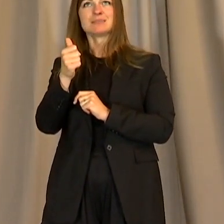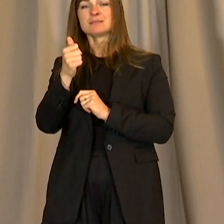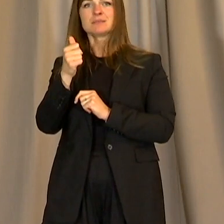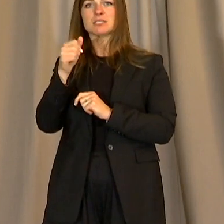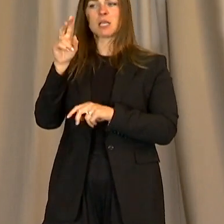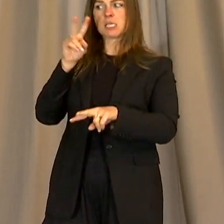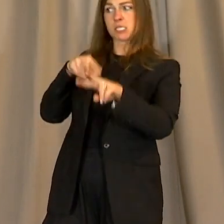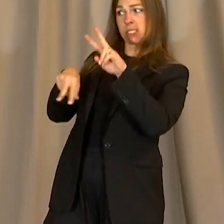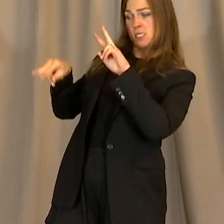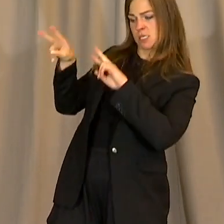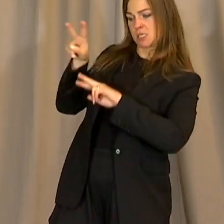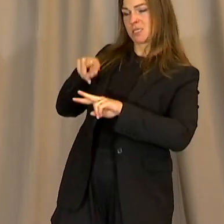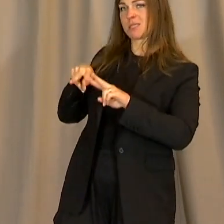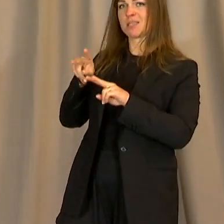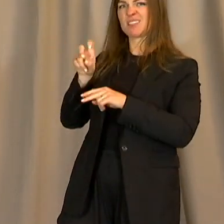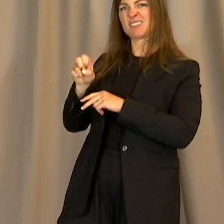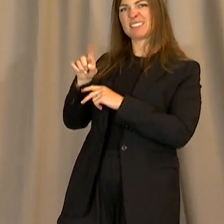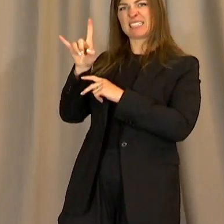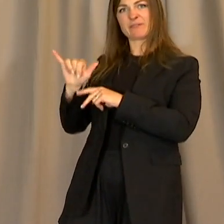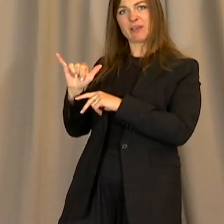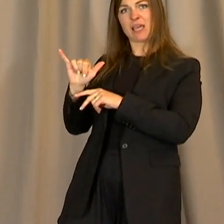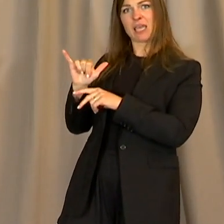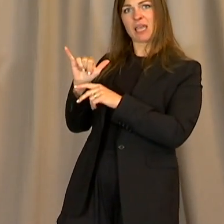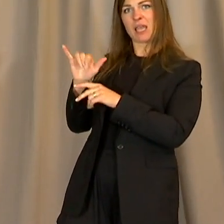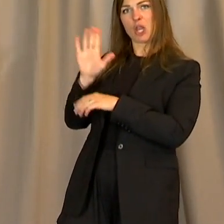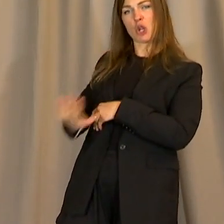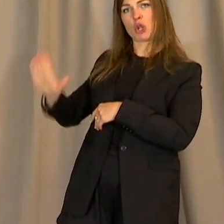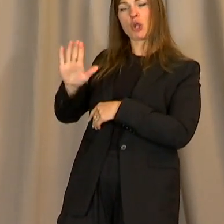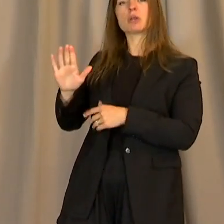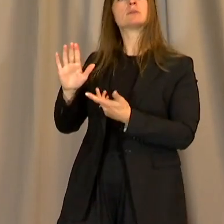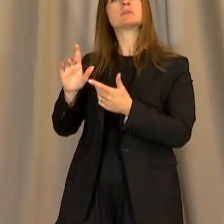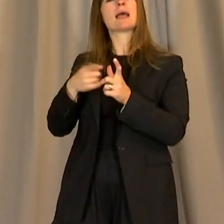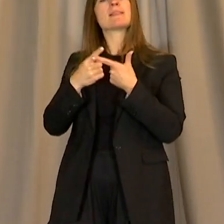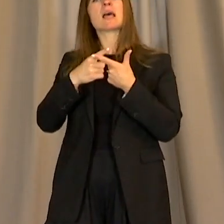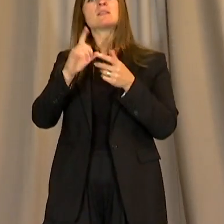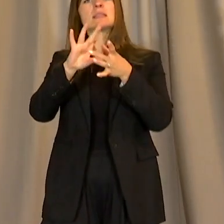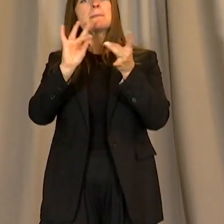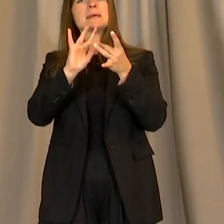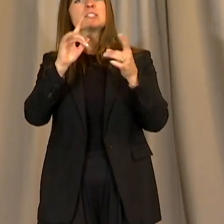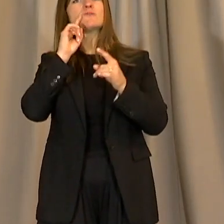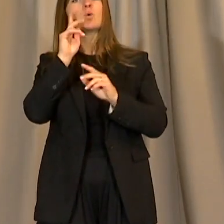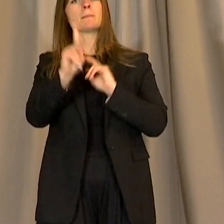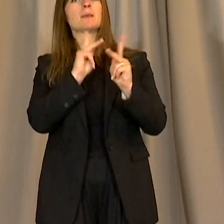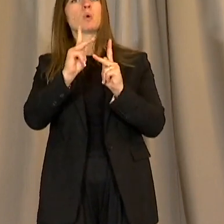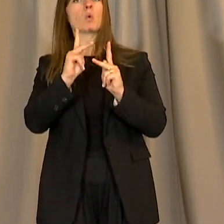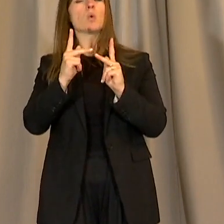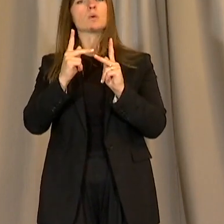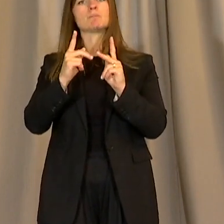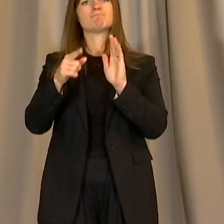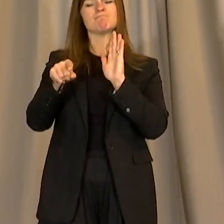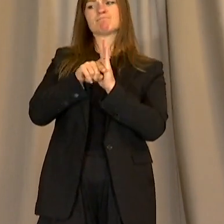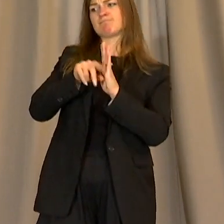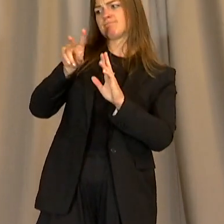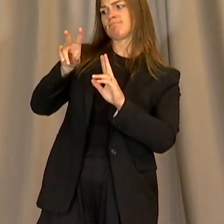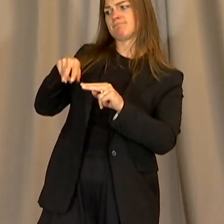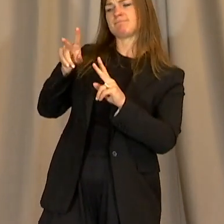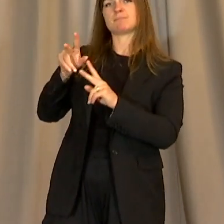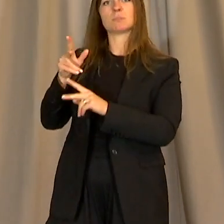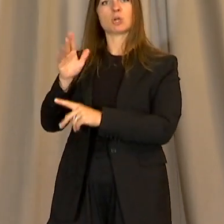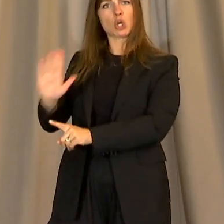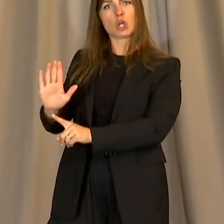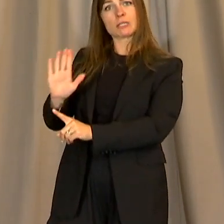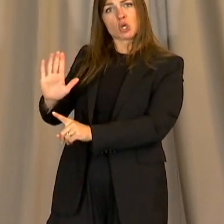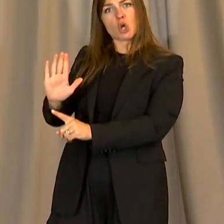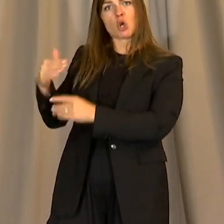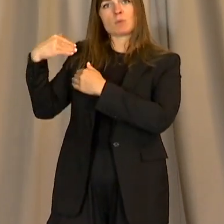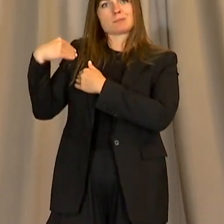hypersexualize or objectify her? And then what message are you sending to the people who are objectifying her? That it's her responsibility to